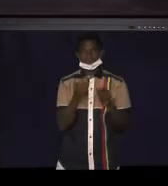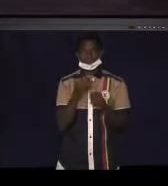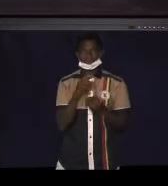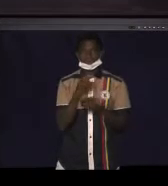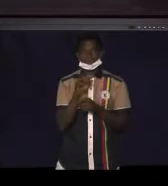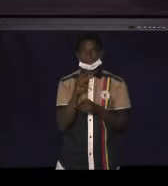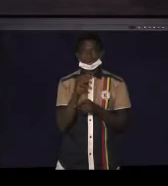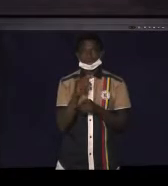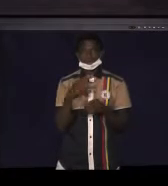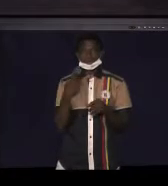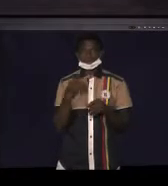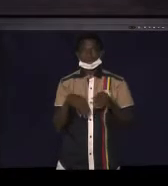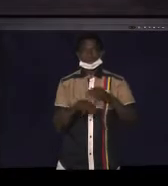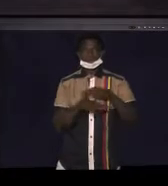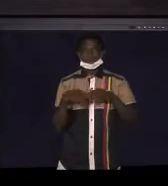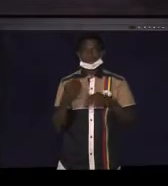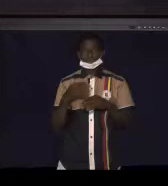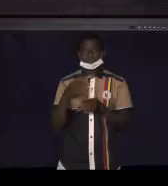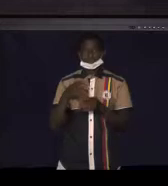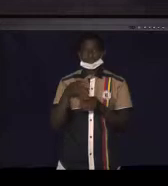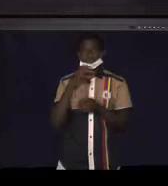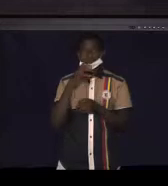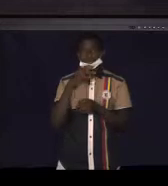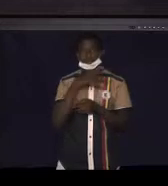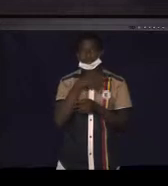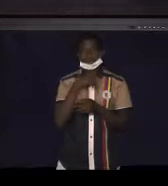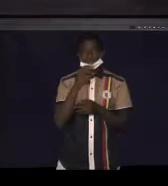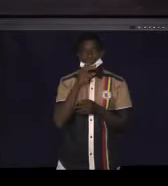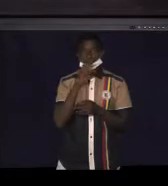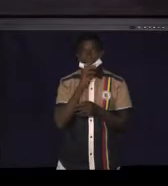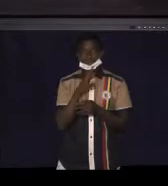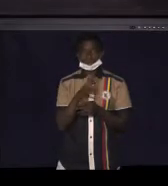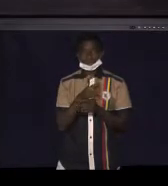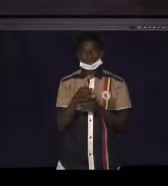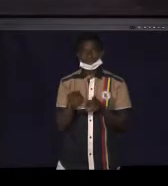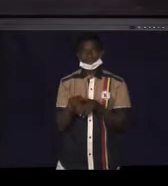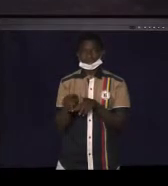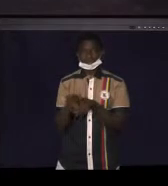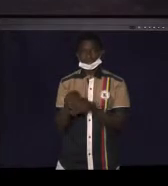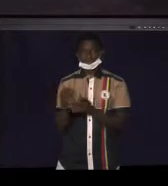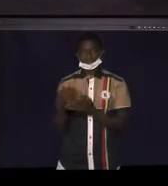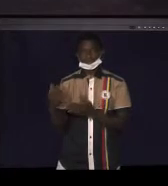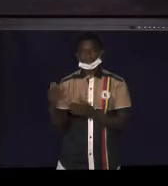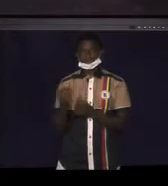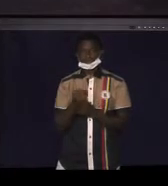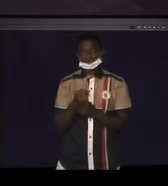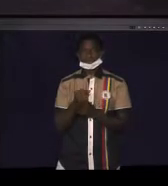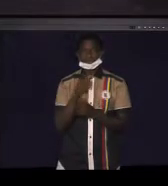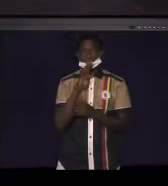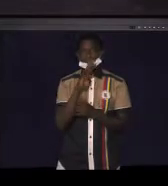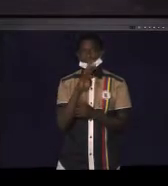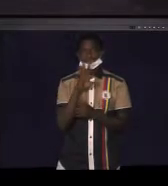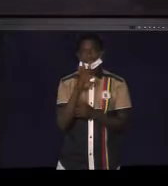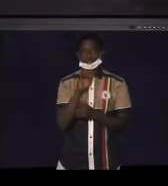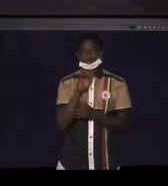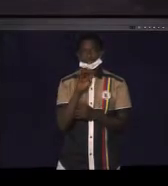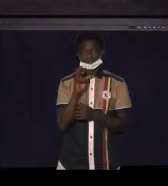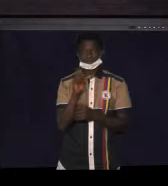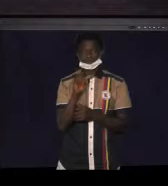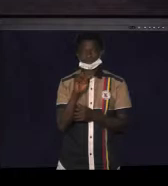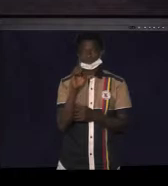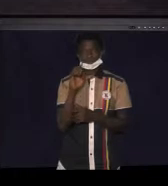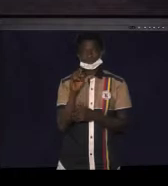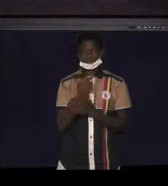the base of the cylinder and the base of the water are about the same thing. So the base of the water is